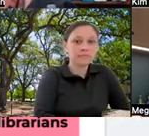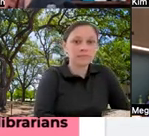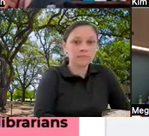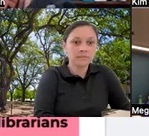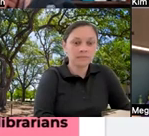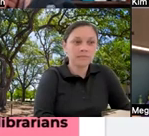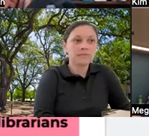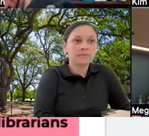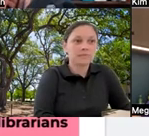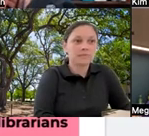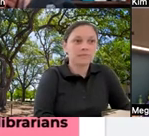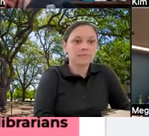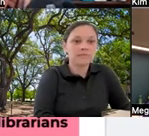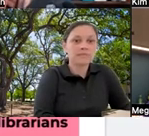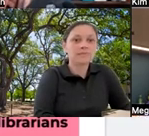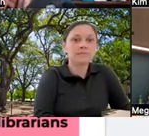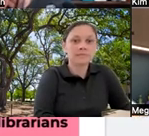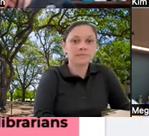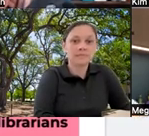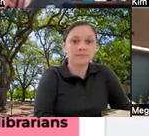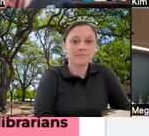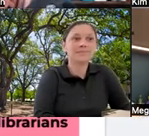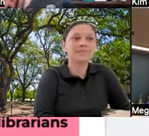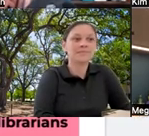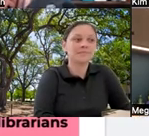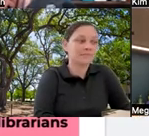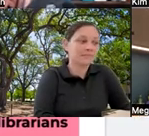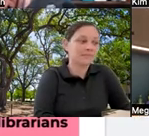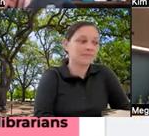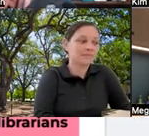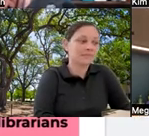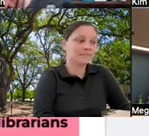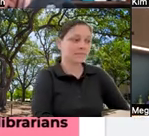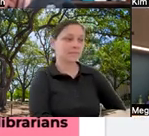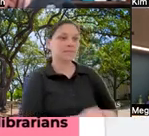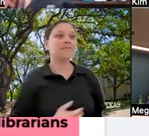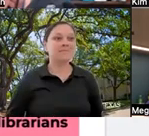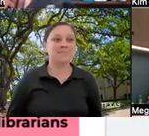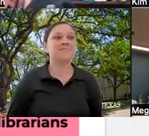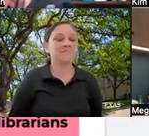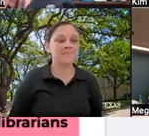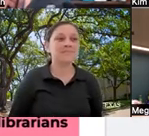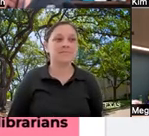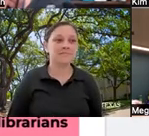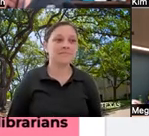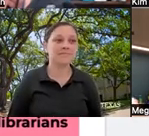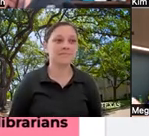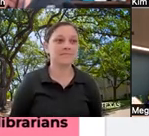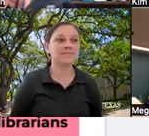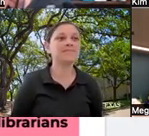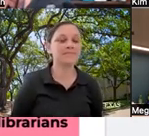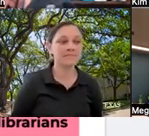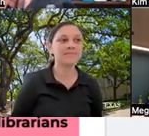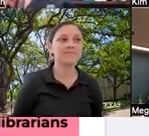this list may be sort of balanced differently. I think our list is very professionally